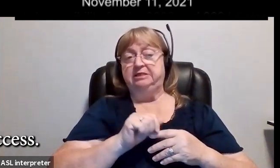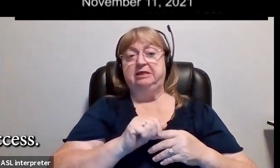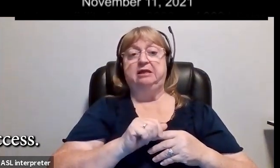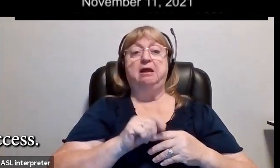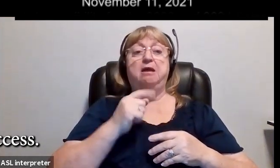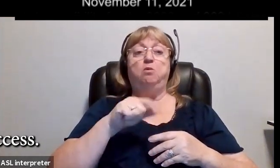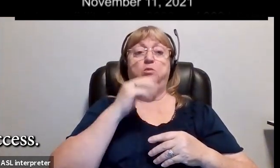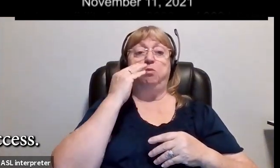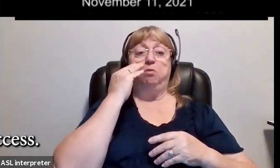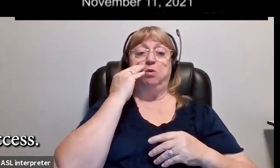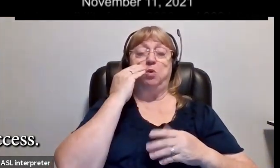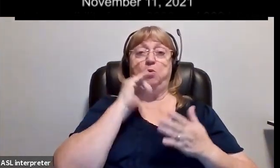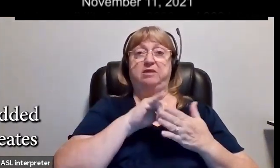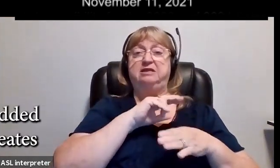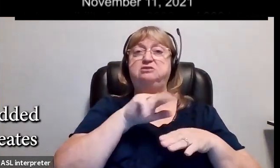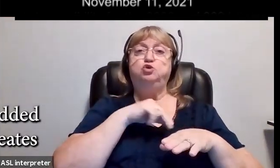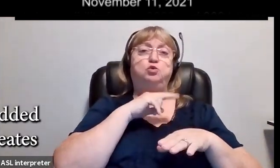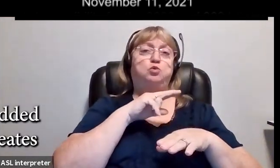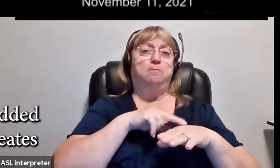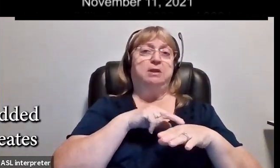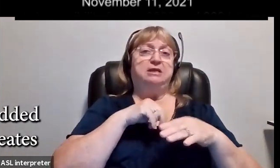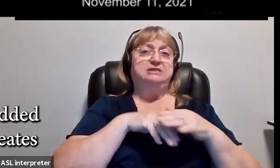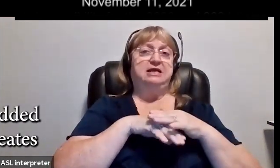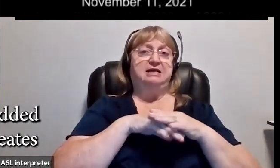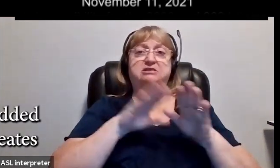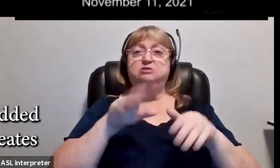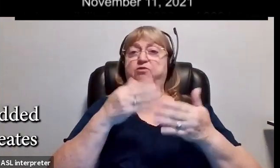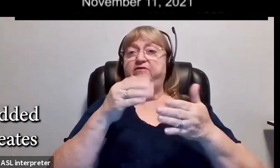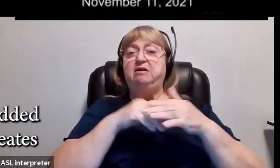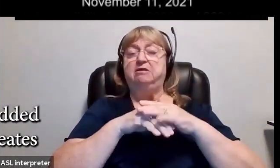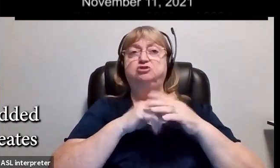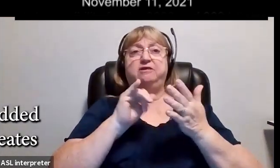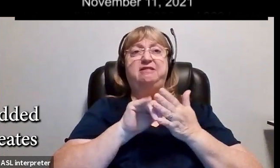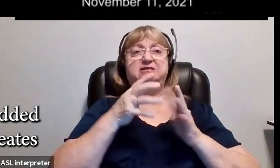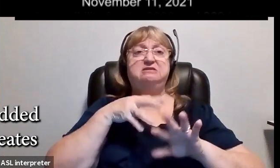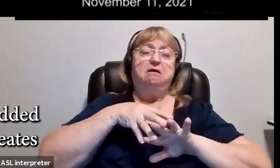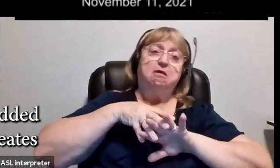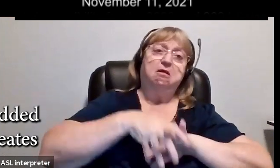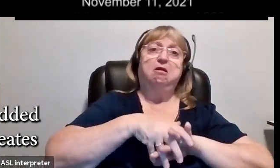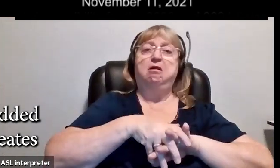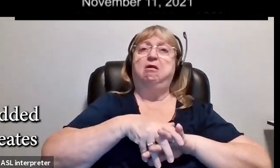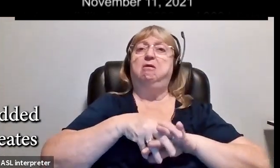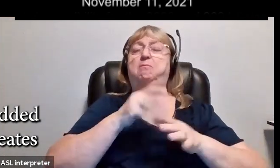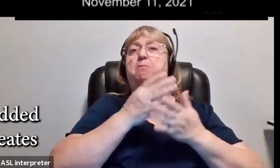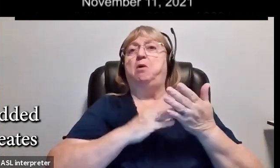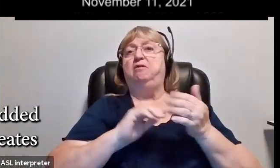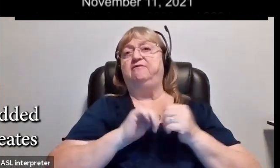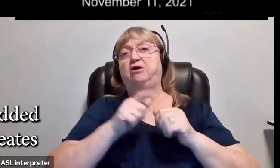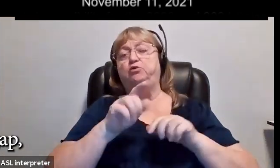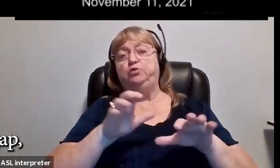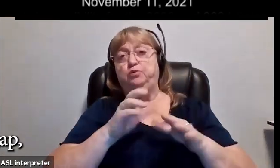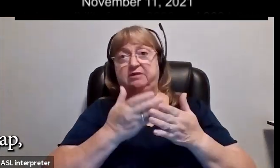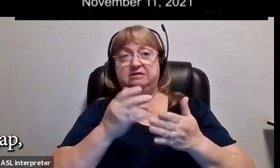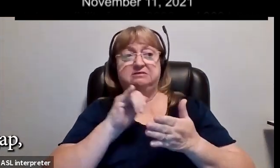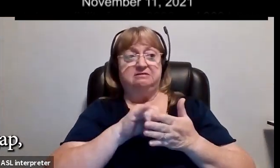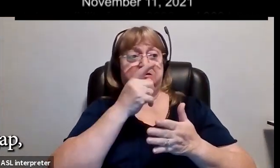it's normalizing access, providing access as an intrinsic, embedded part of how you do things is what creates